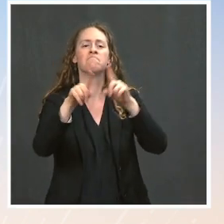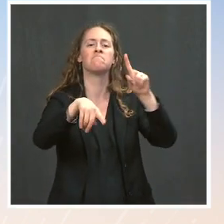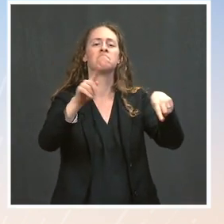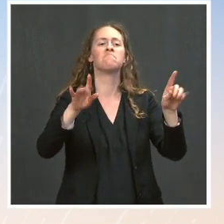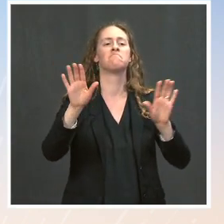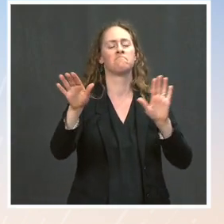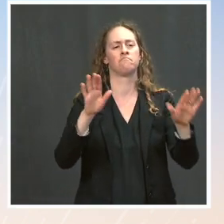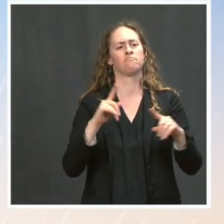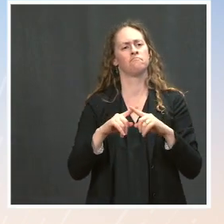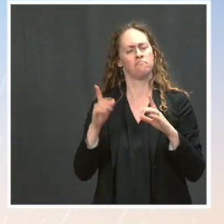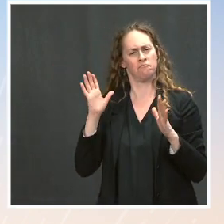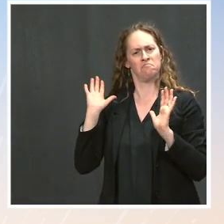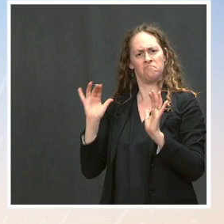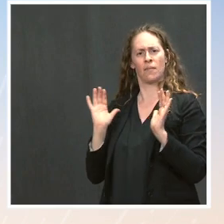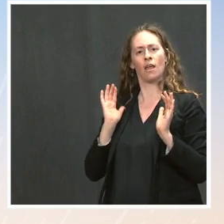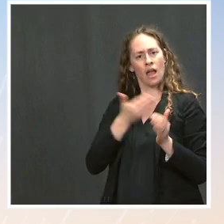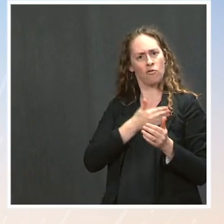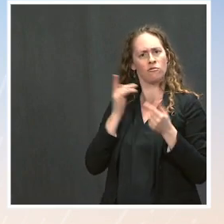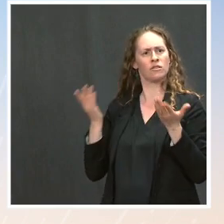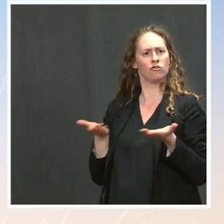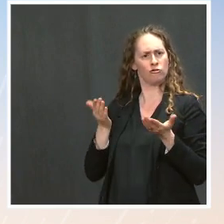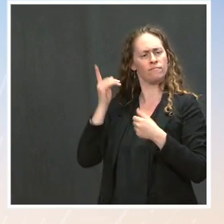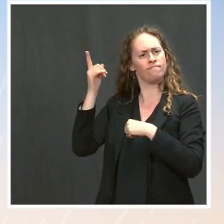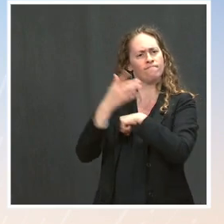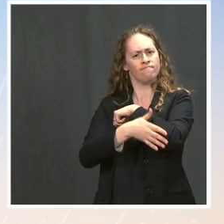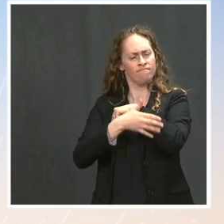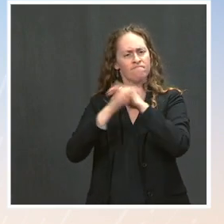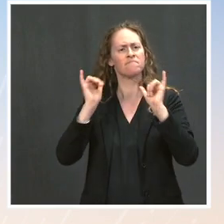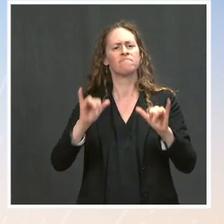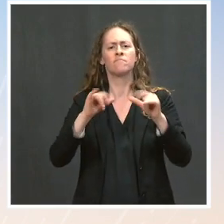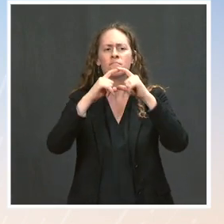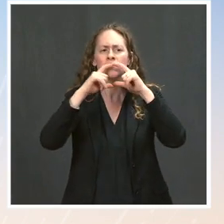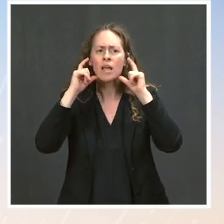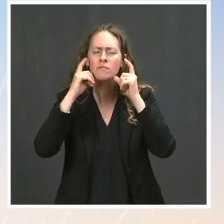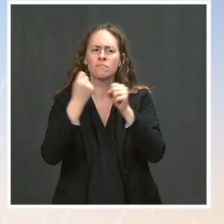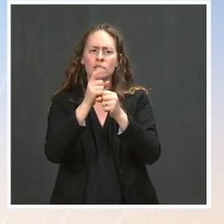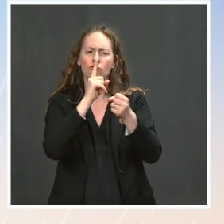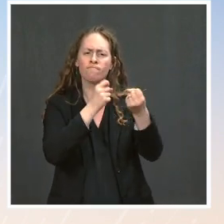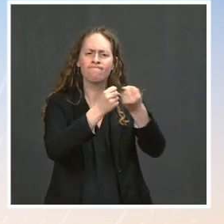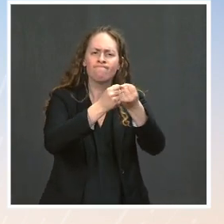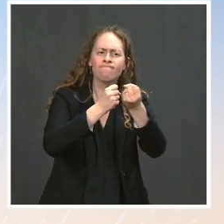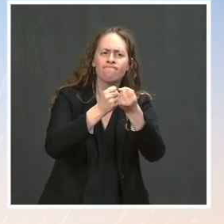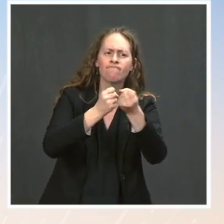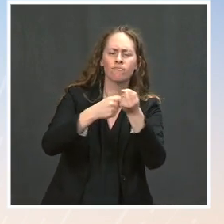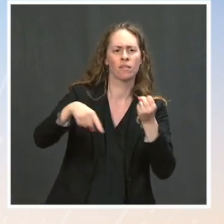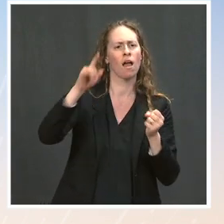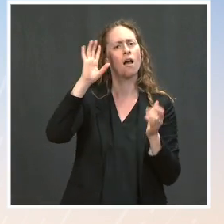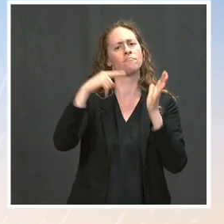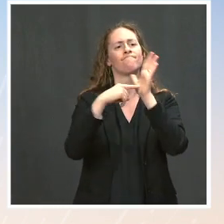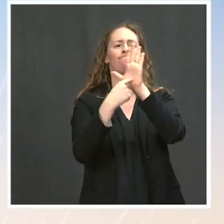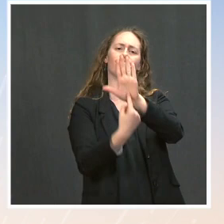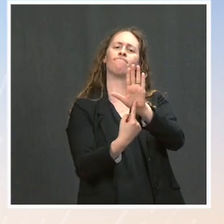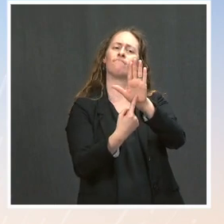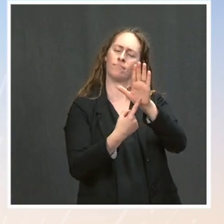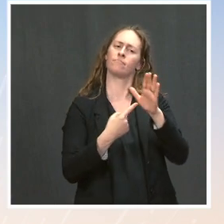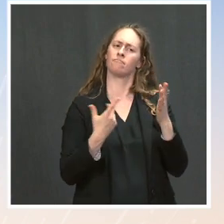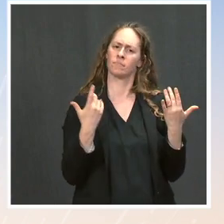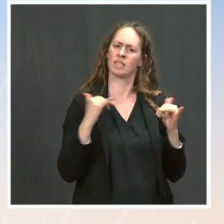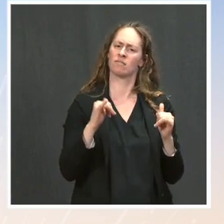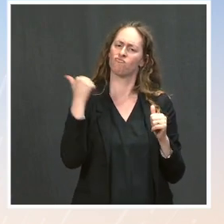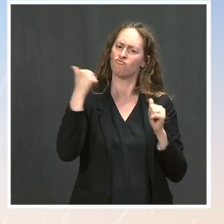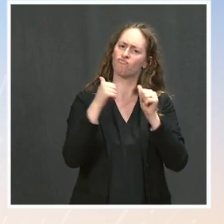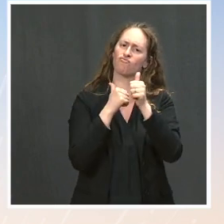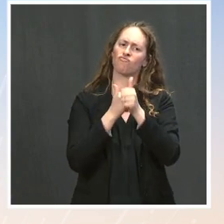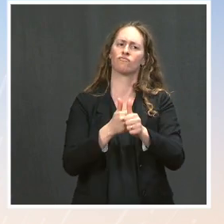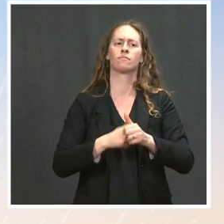There were additional staff there, additional personnel, and that's the sort of model that we try to keep ourselves to here. But I know the